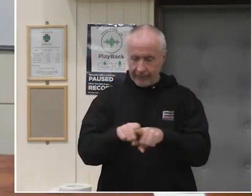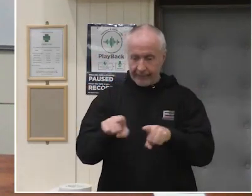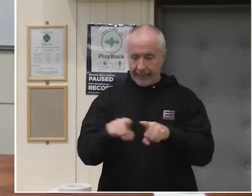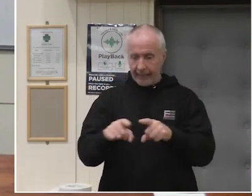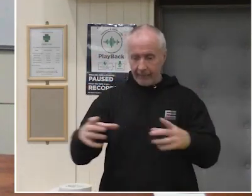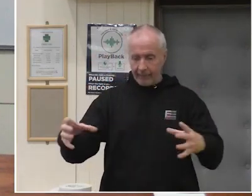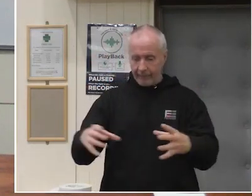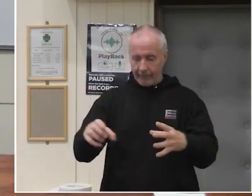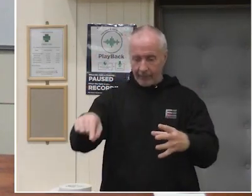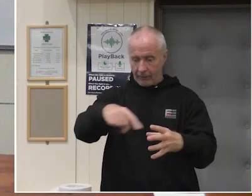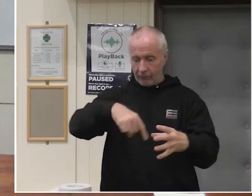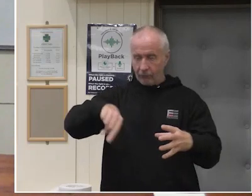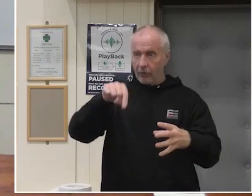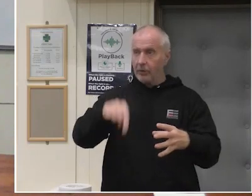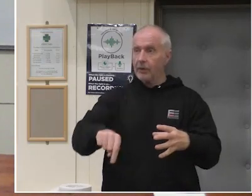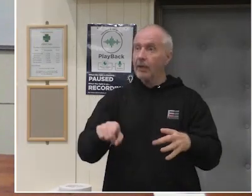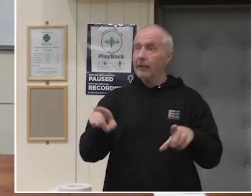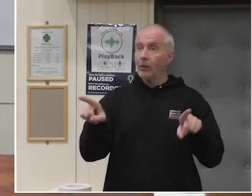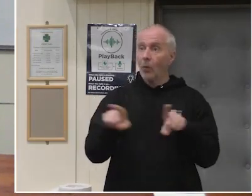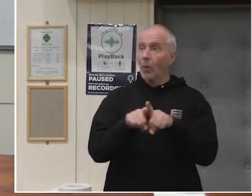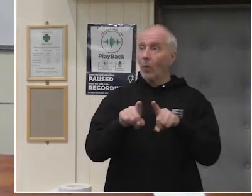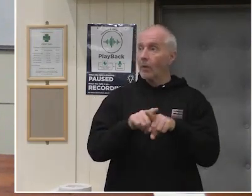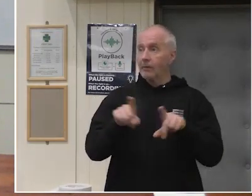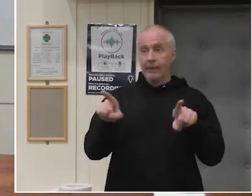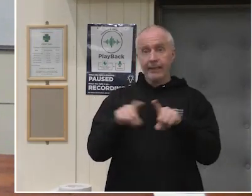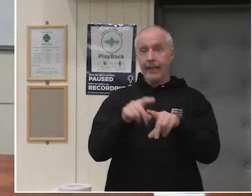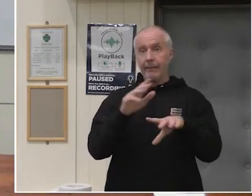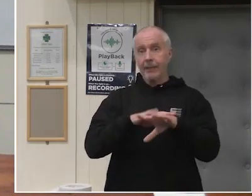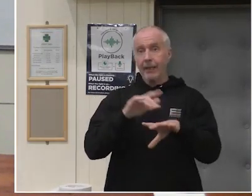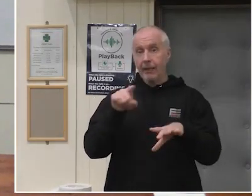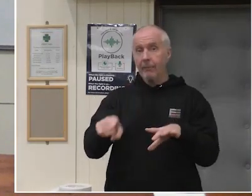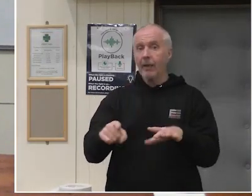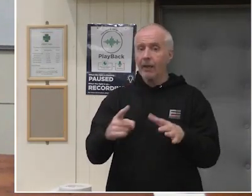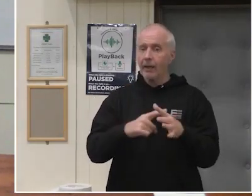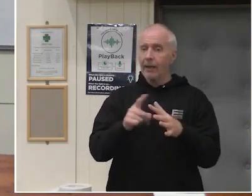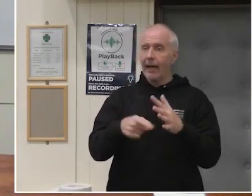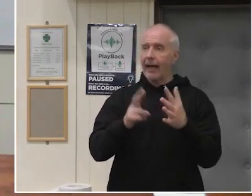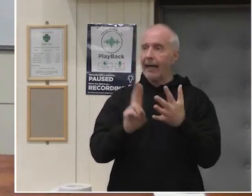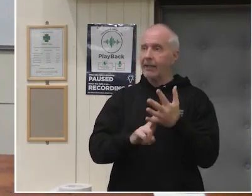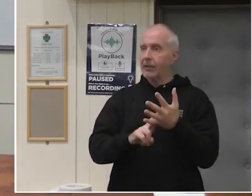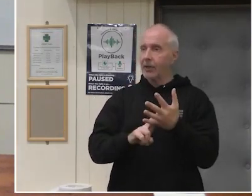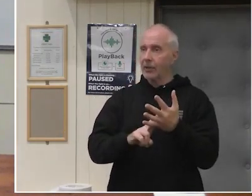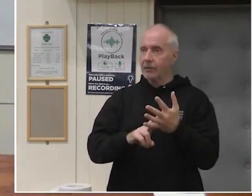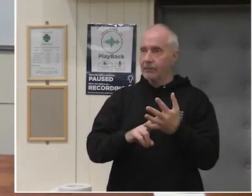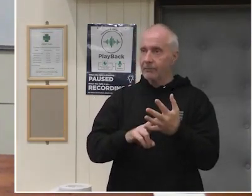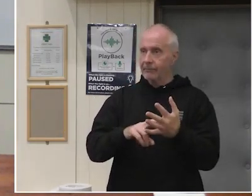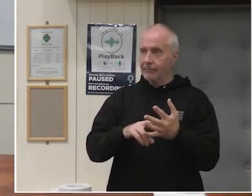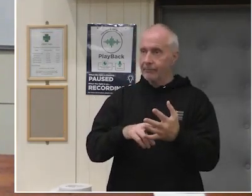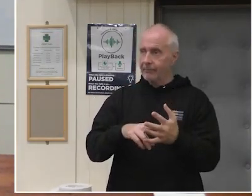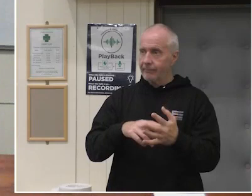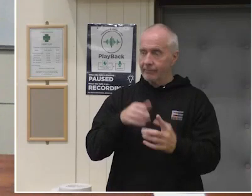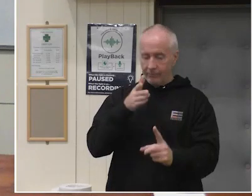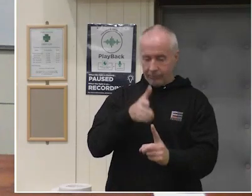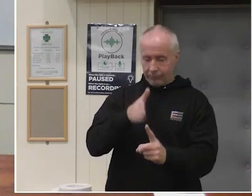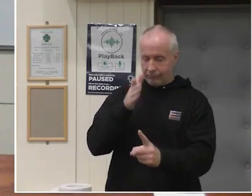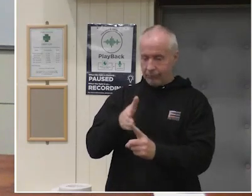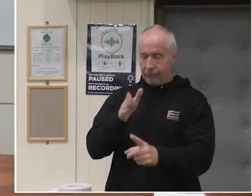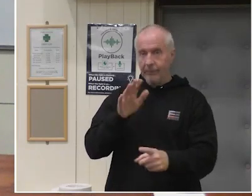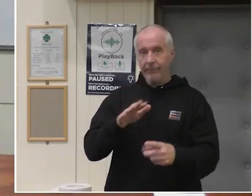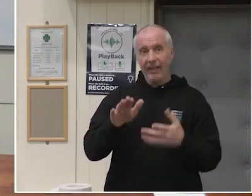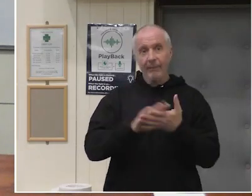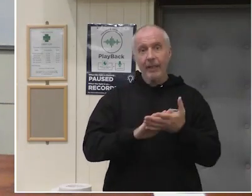and are all simultaneously an Axion detector. We've just sped up the search by a factor of 8.